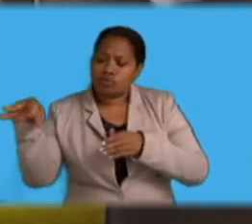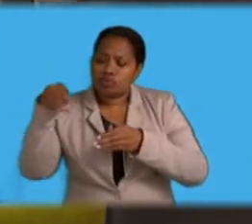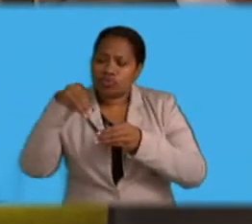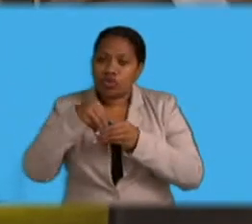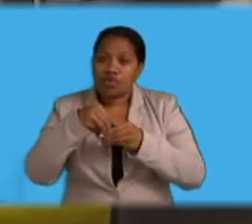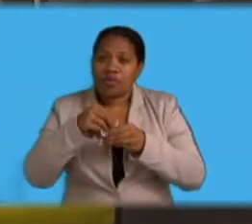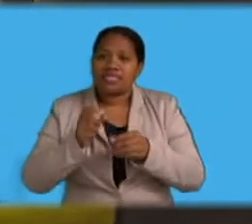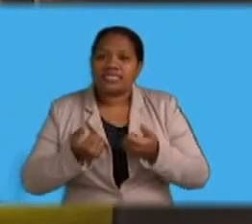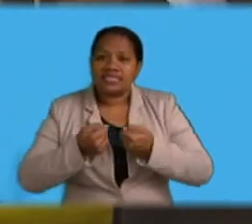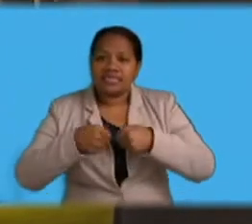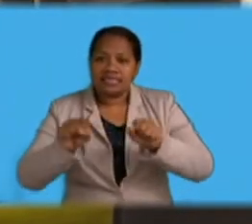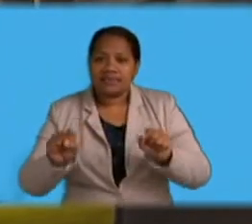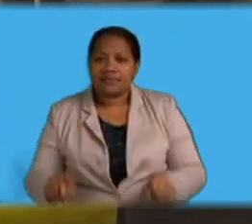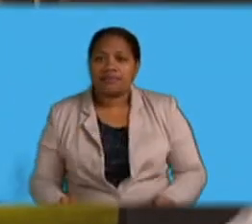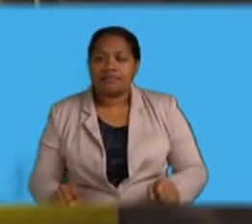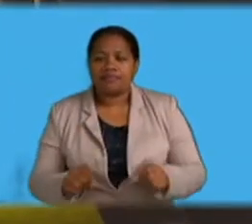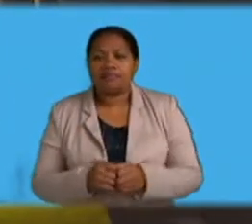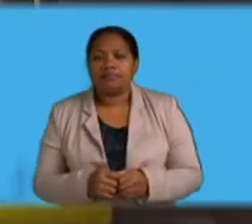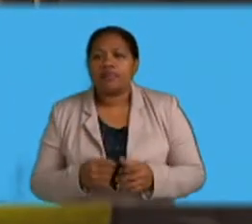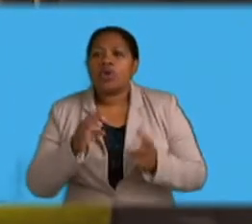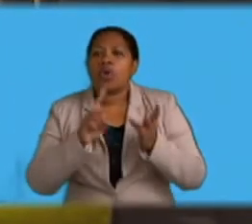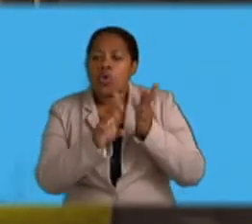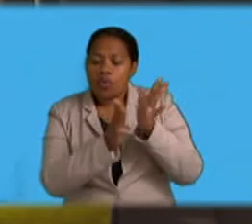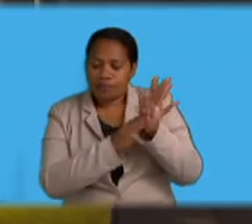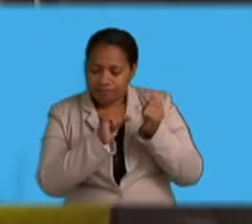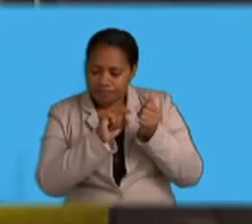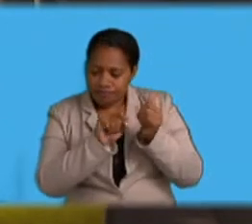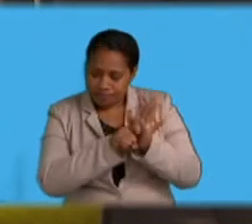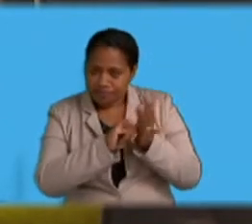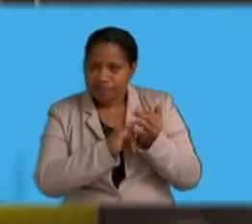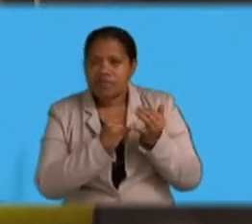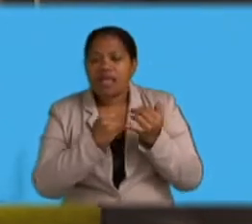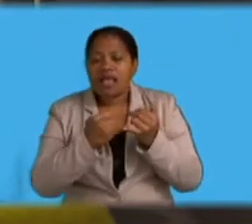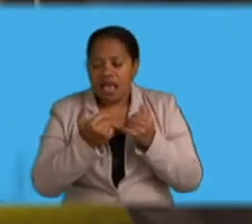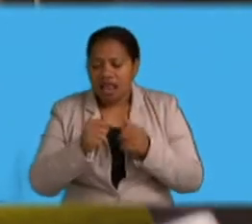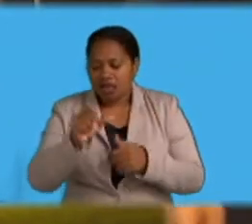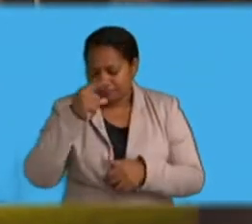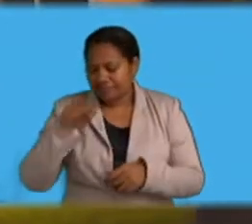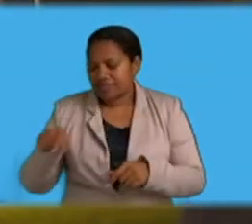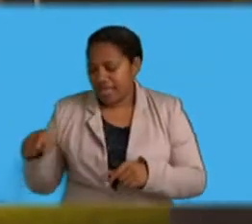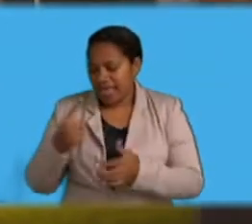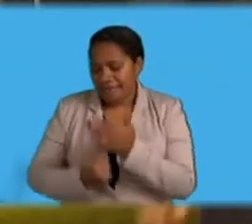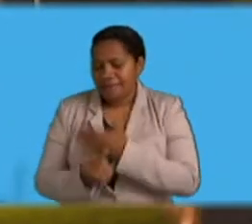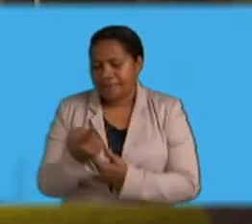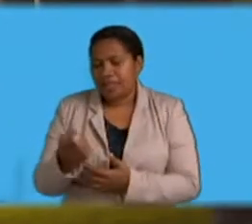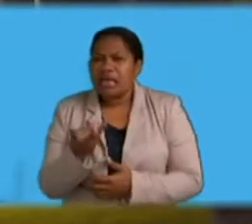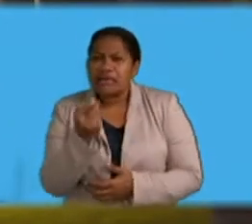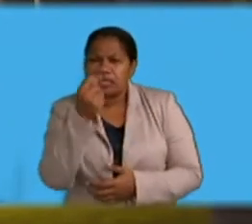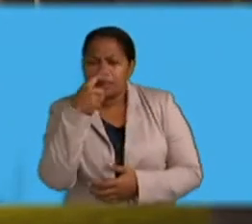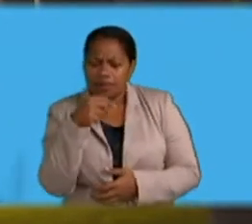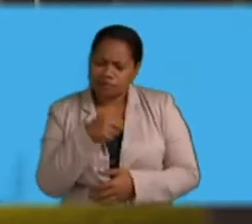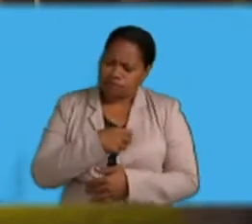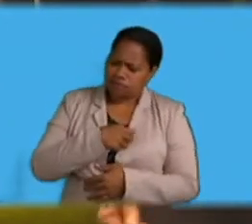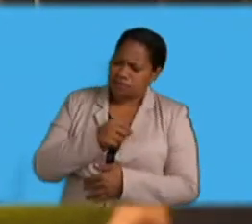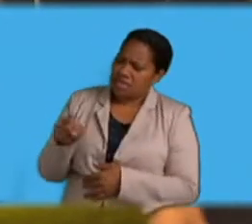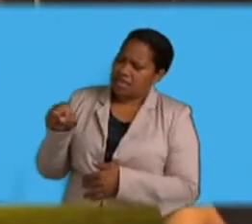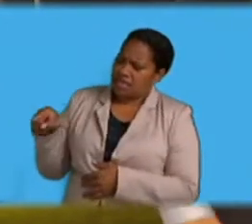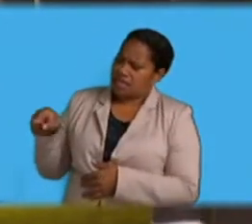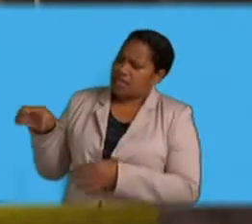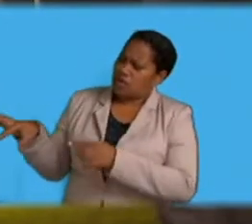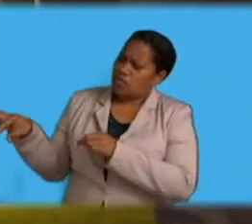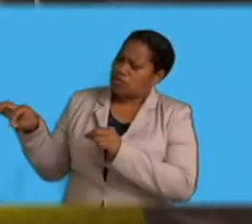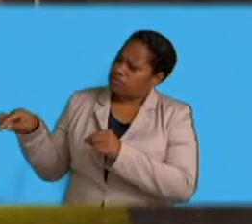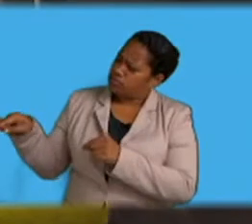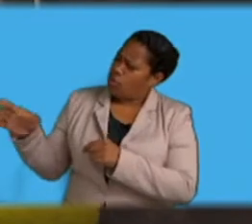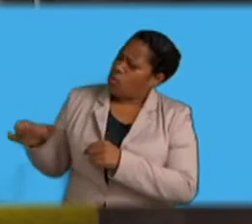the OMRS has allowed that to happen. Now some people may say, oh, in that particular recruitment, they were all